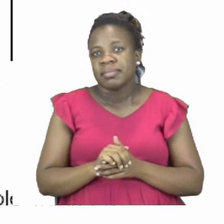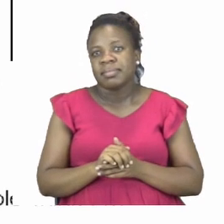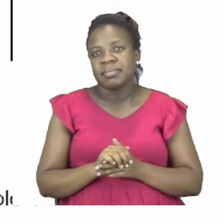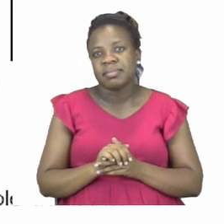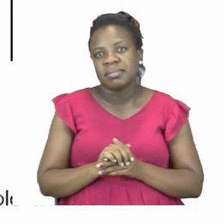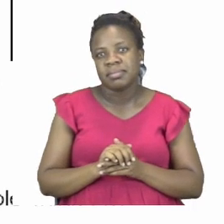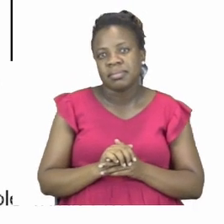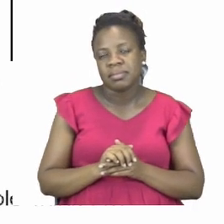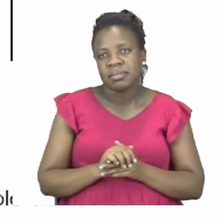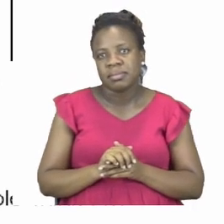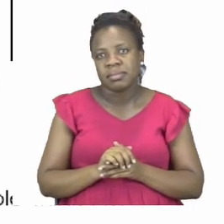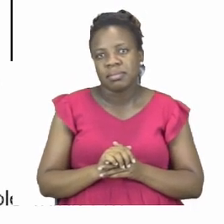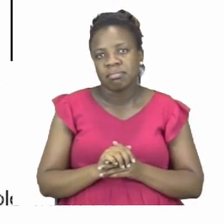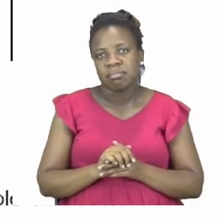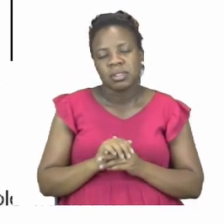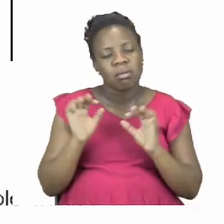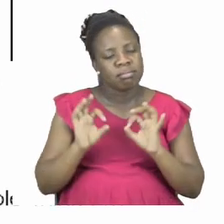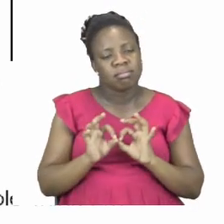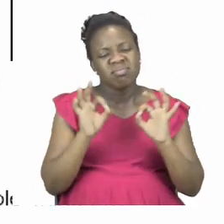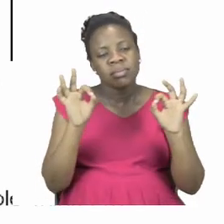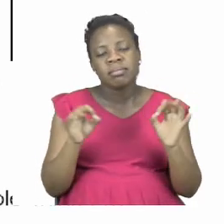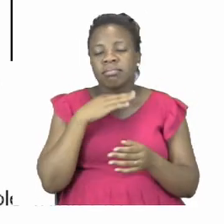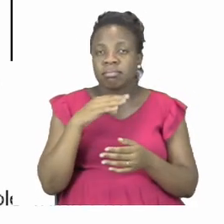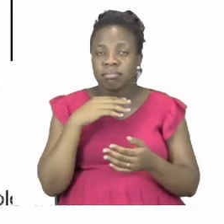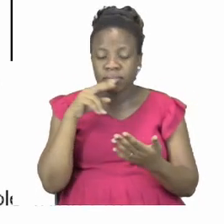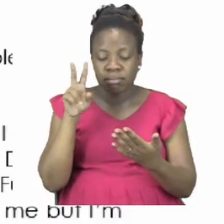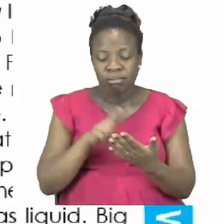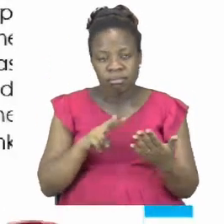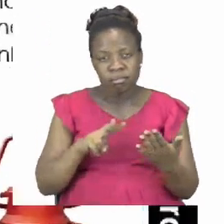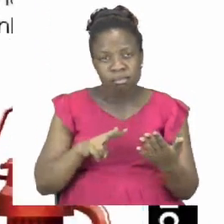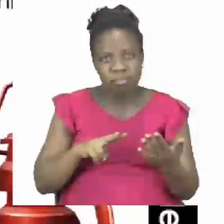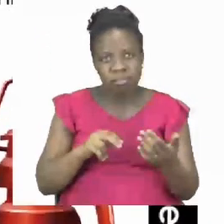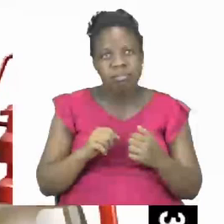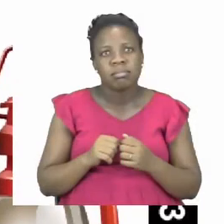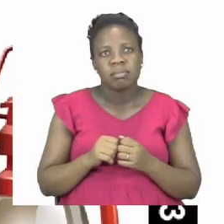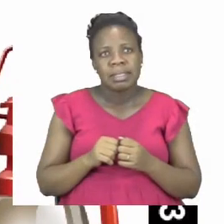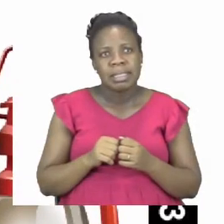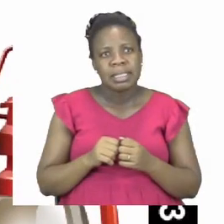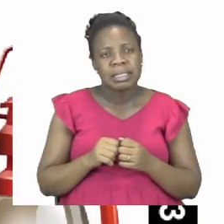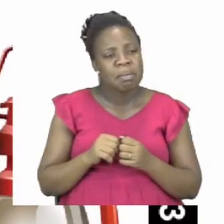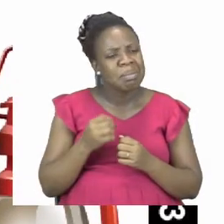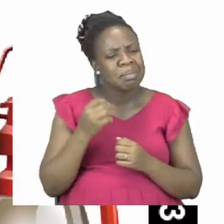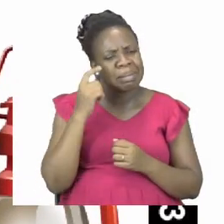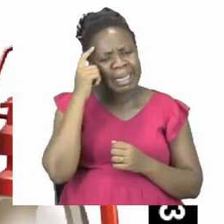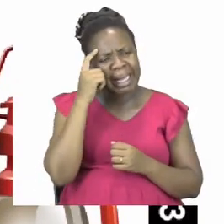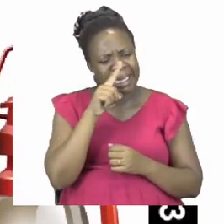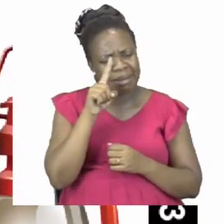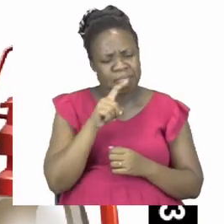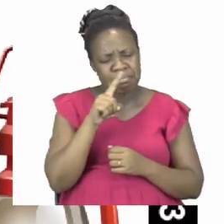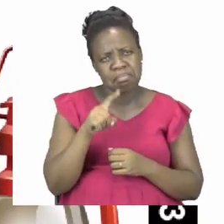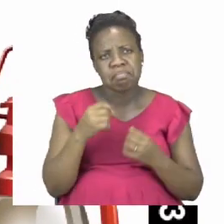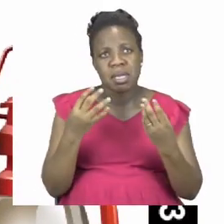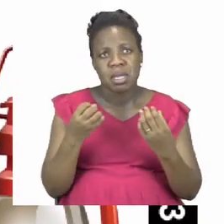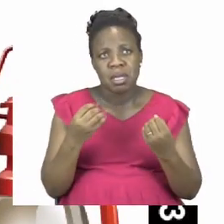Wow, this was a beautiful comprehension, and I'm sure most of you have lots of questions about this fuel. For now, let's answer